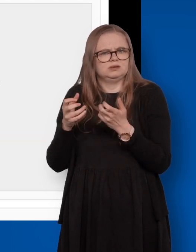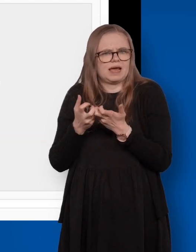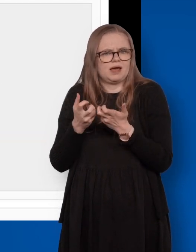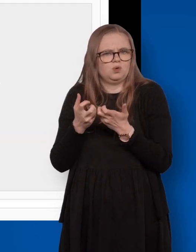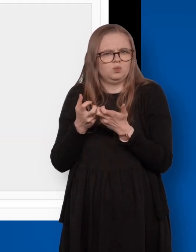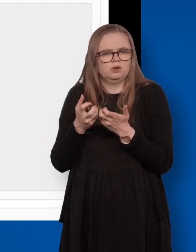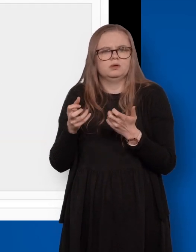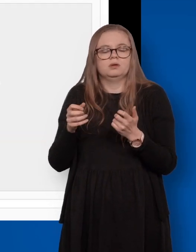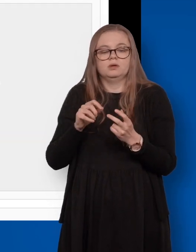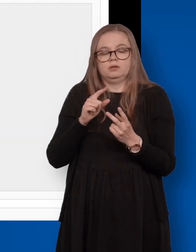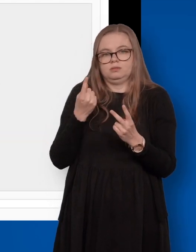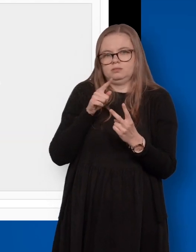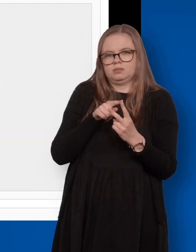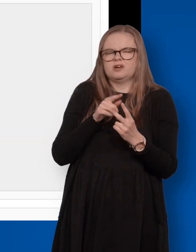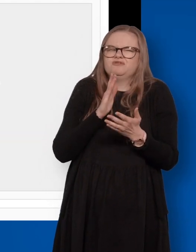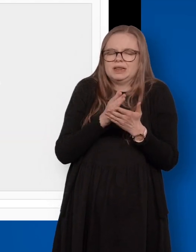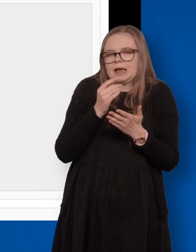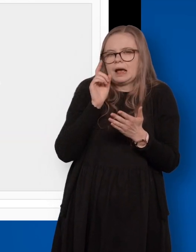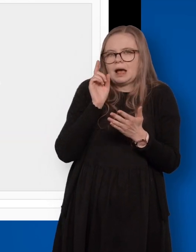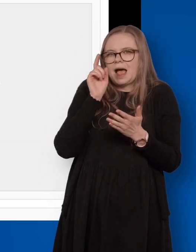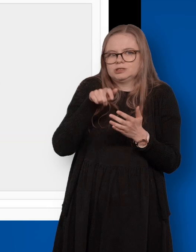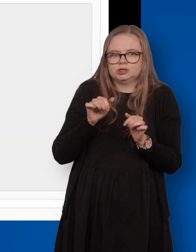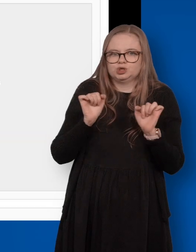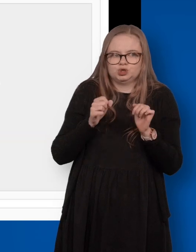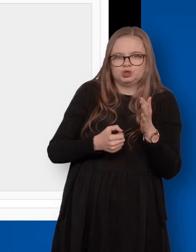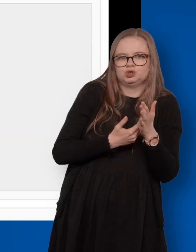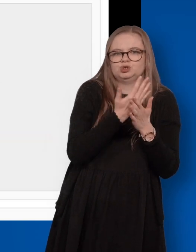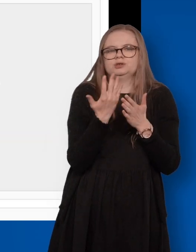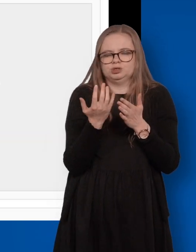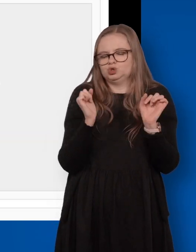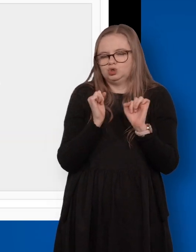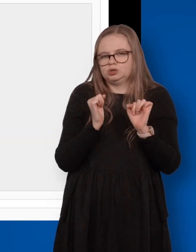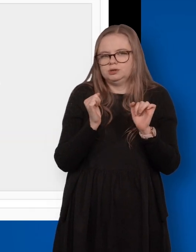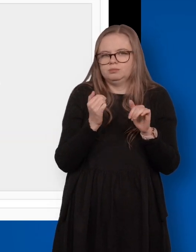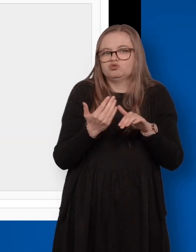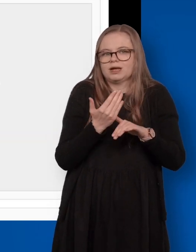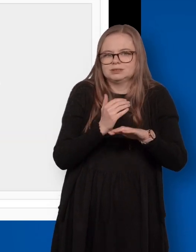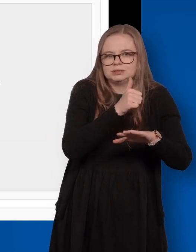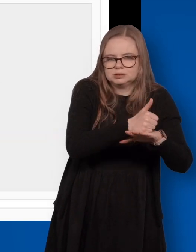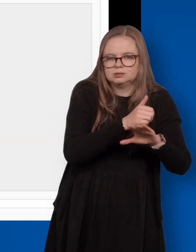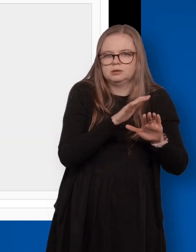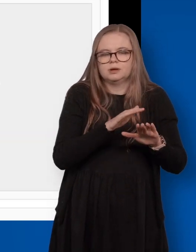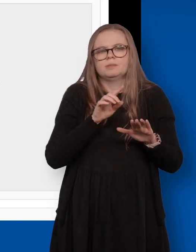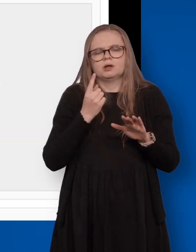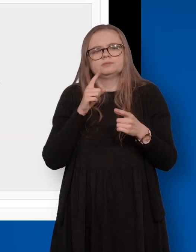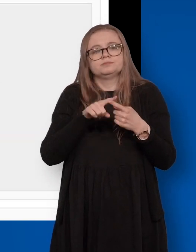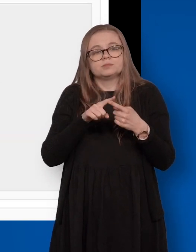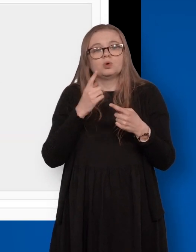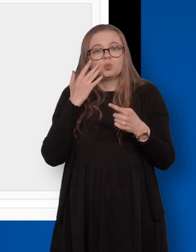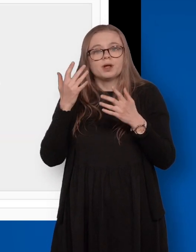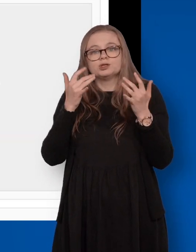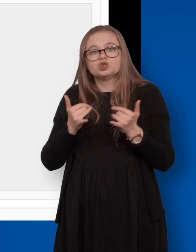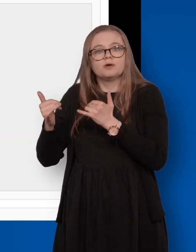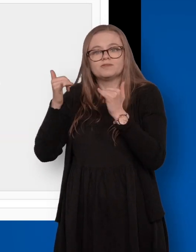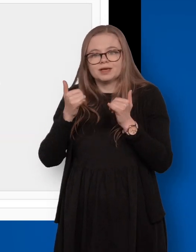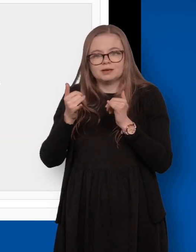One of which is just an idea, but it's just something we've been toying with, so we haven't done it in practice. But the main thing is, of course, is that when we